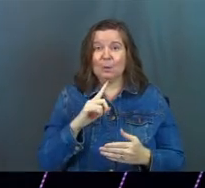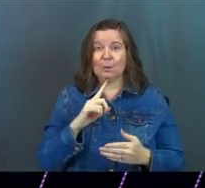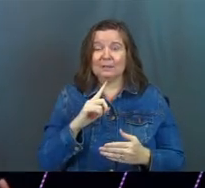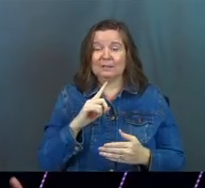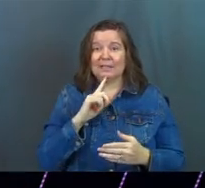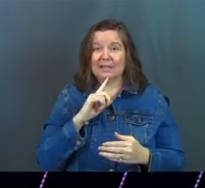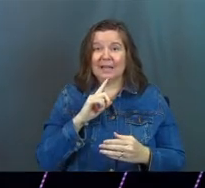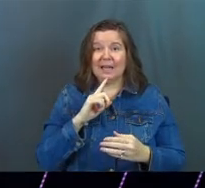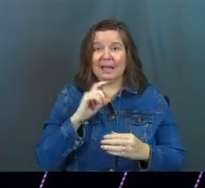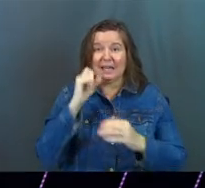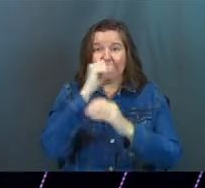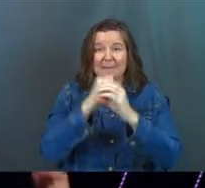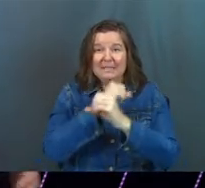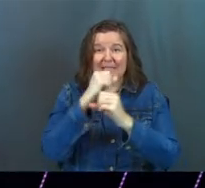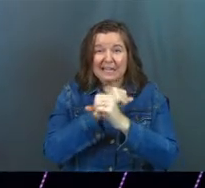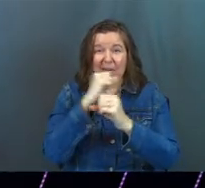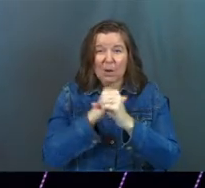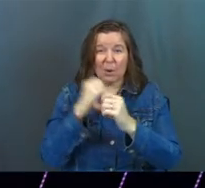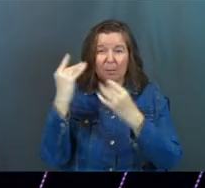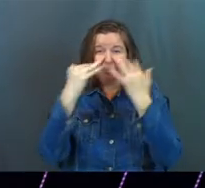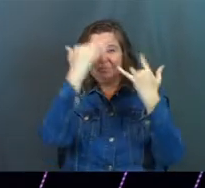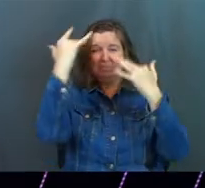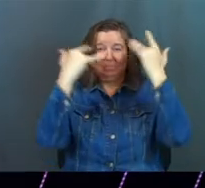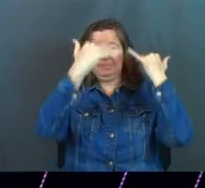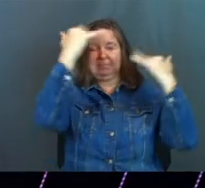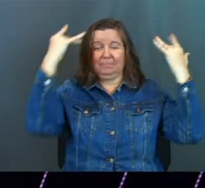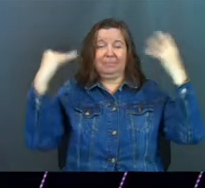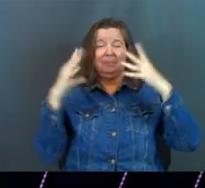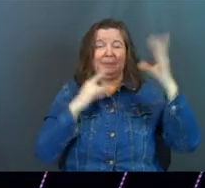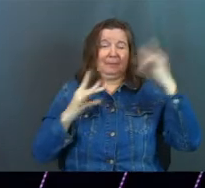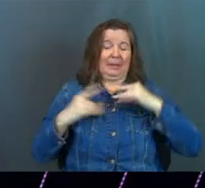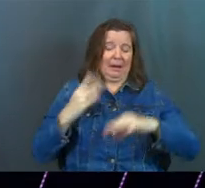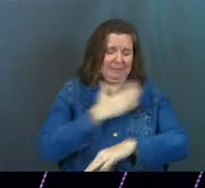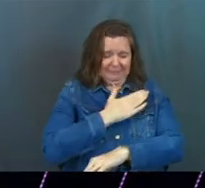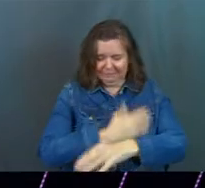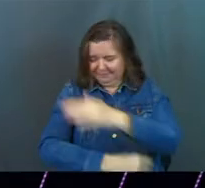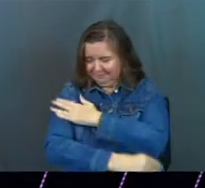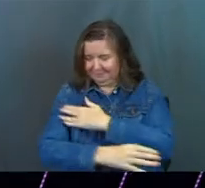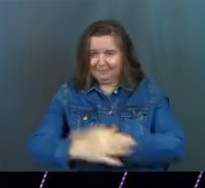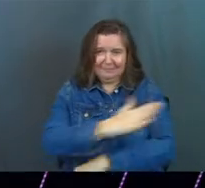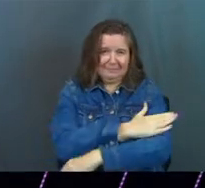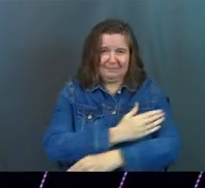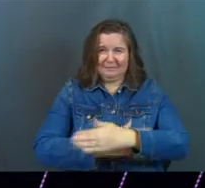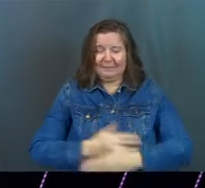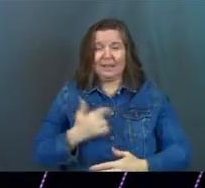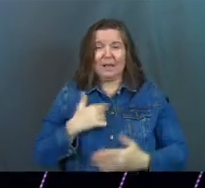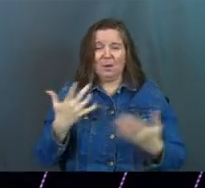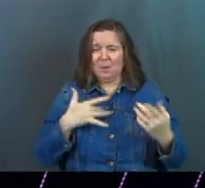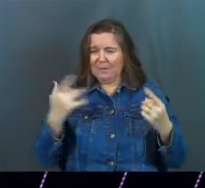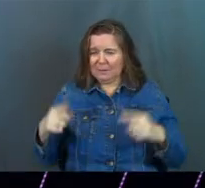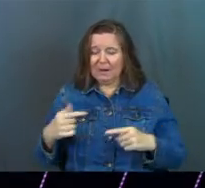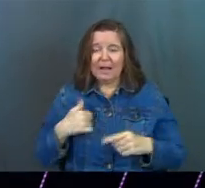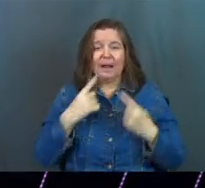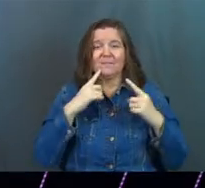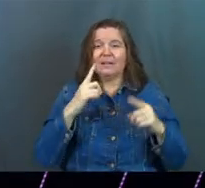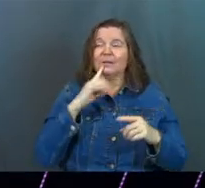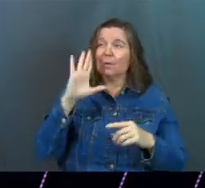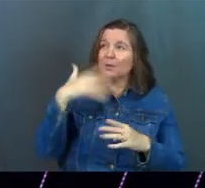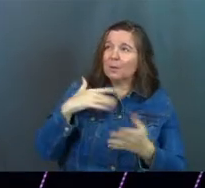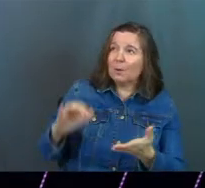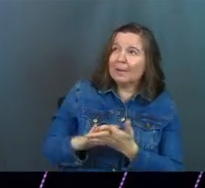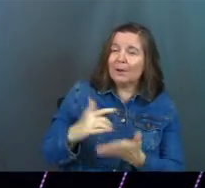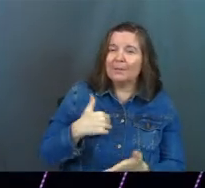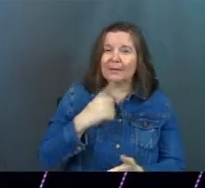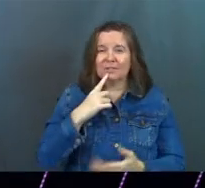was literally a swarm of mosquitoes right around us. And she's getting bit, and she's like, what's going on? And I finally say, will